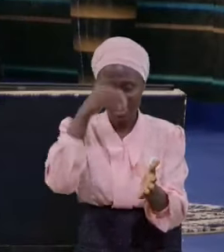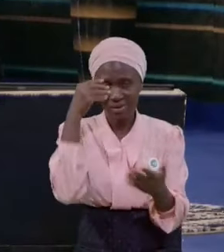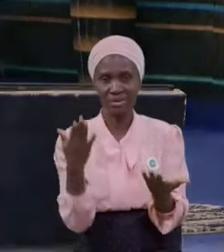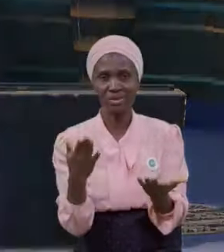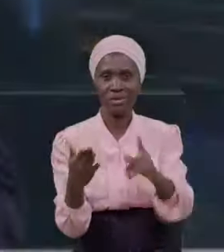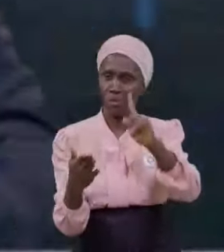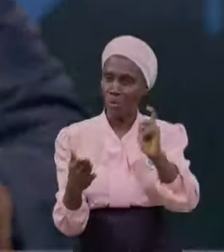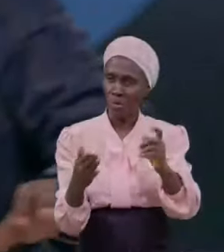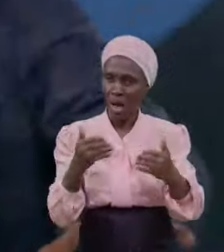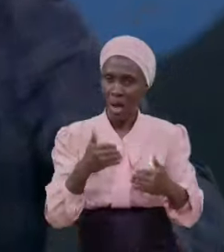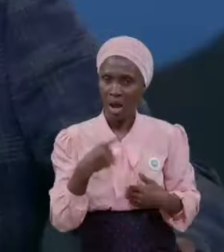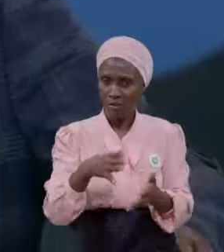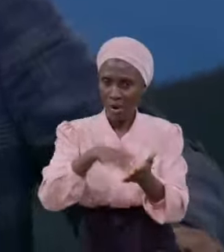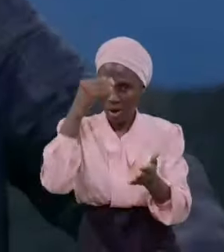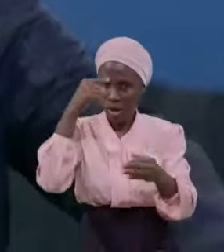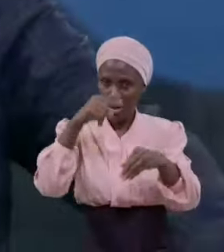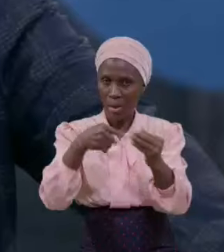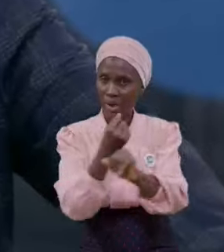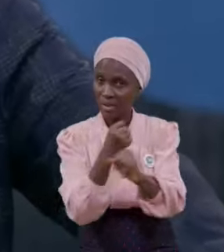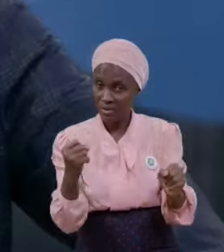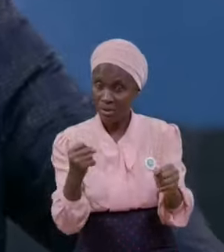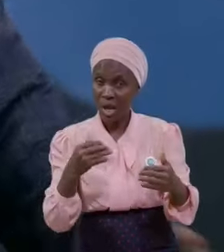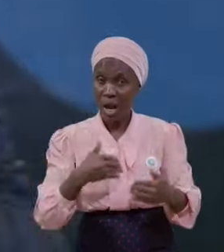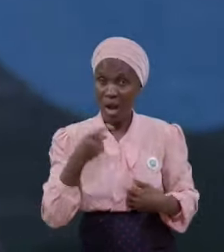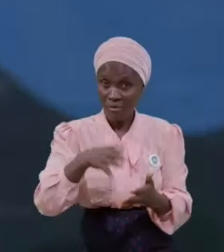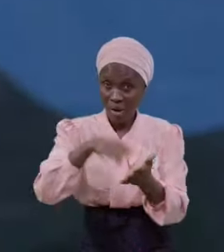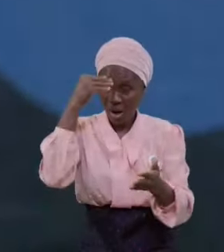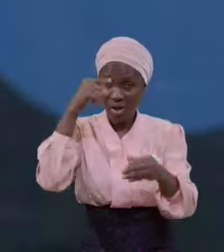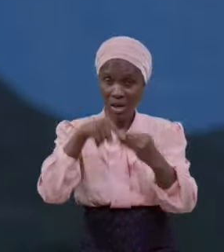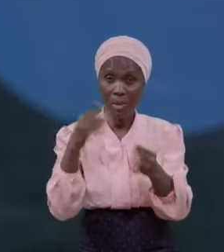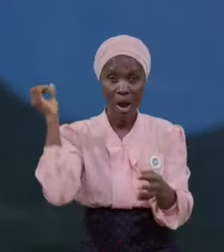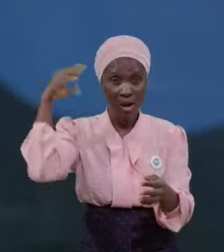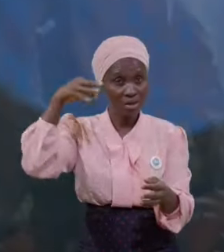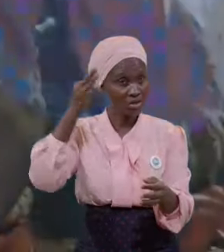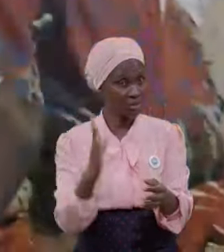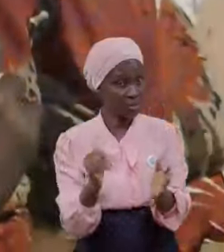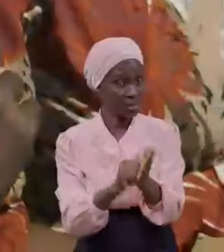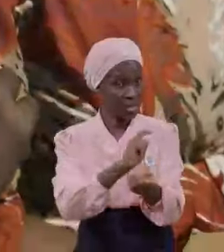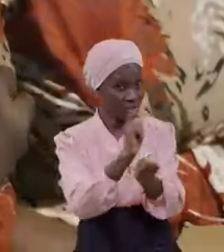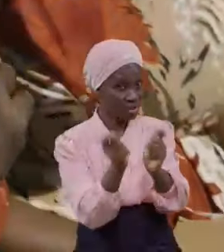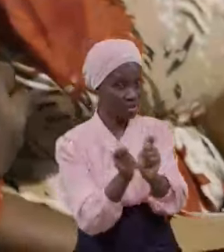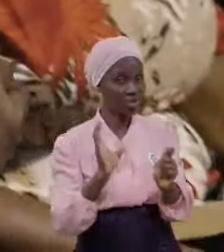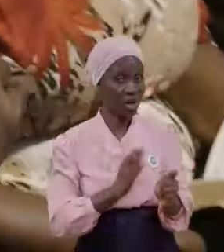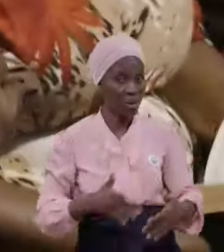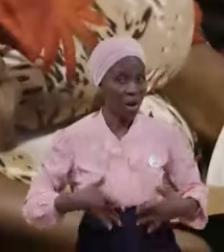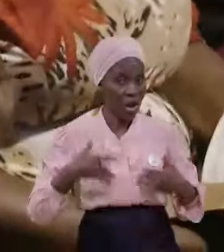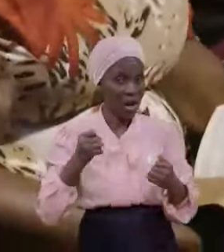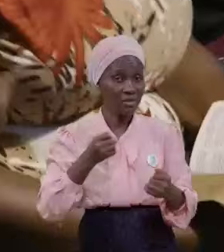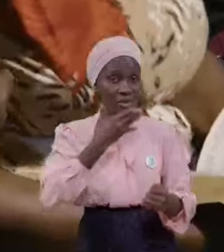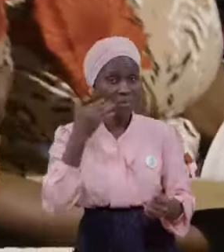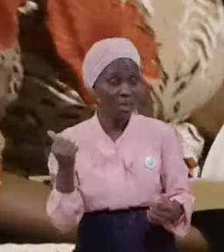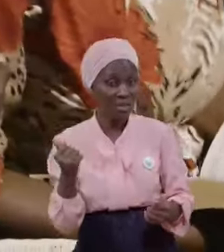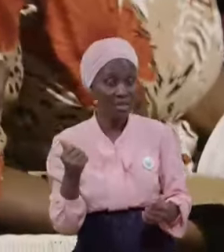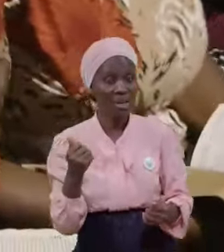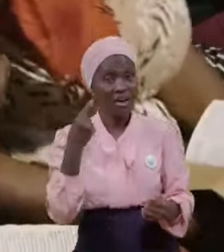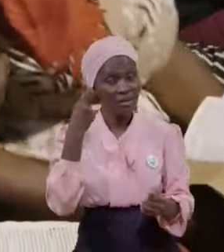of God that turns our lives around? But the pity for the almost Christian is that they